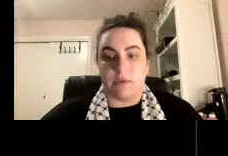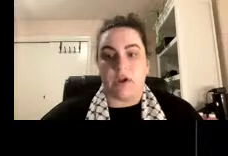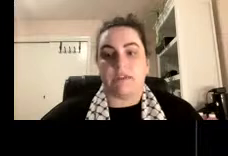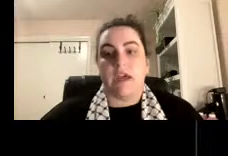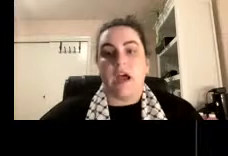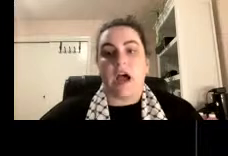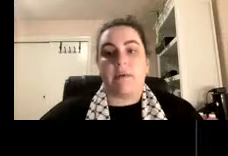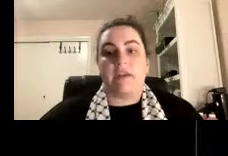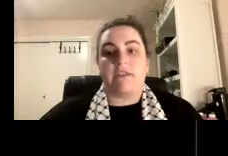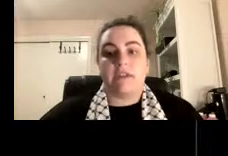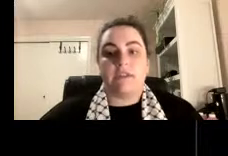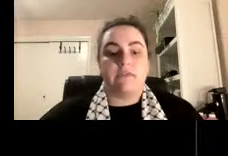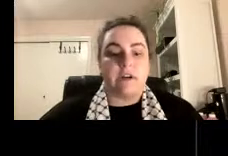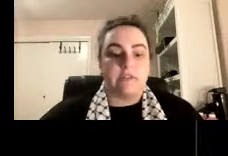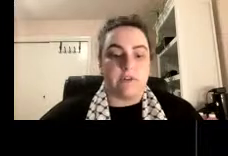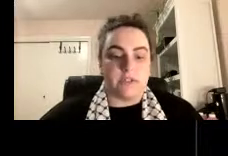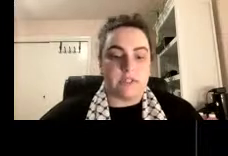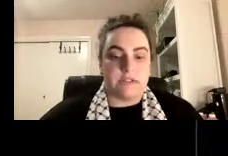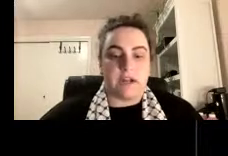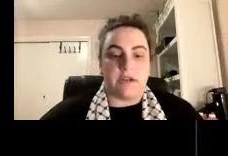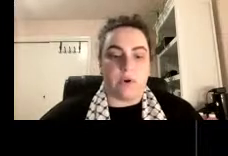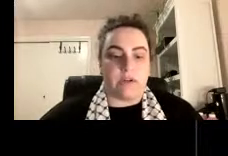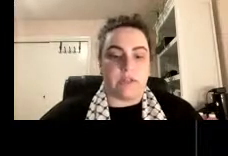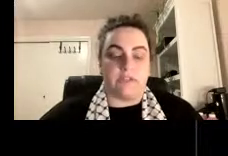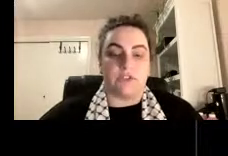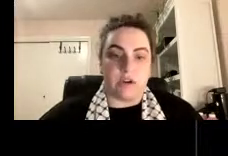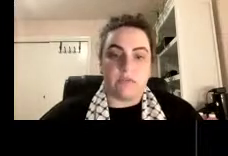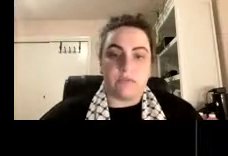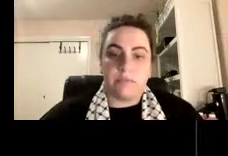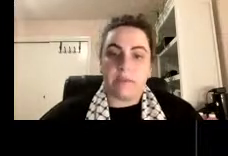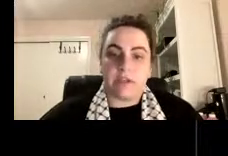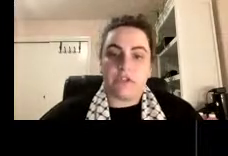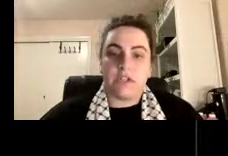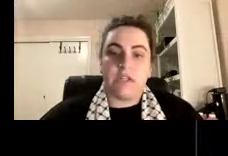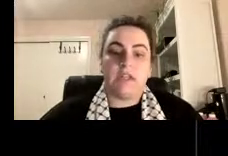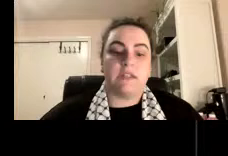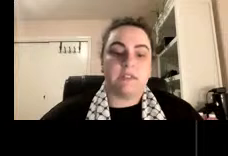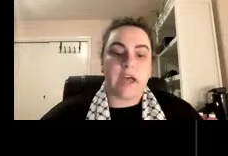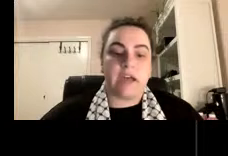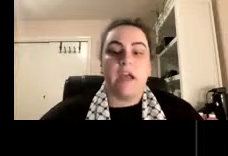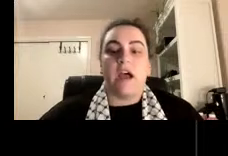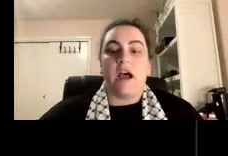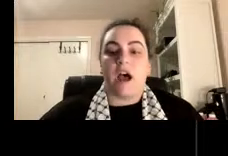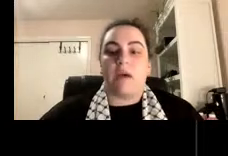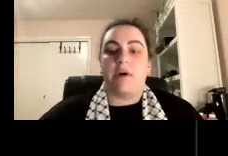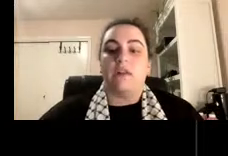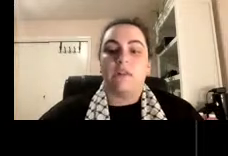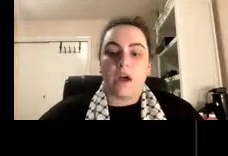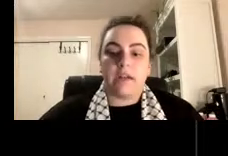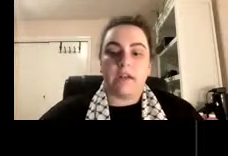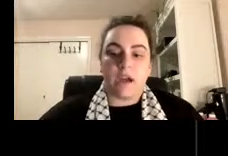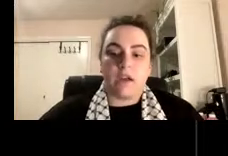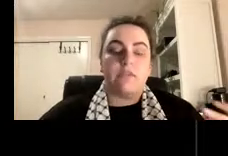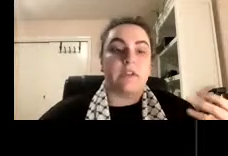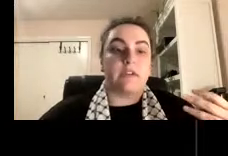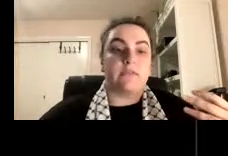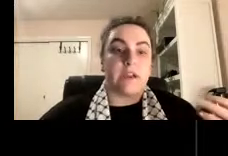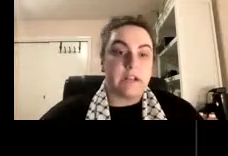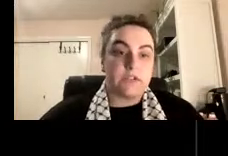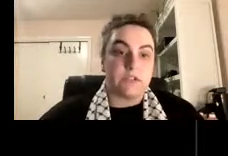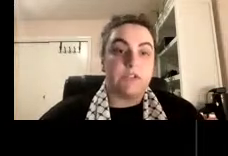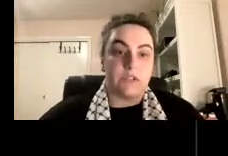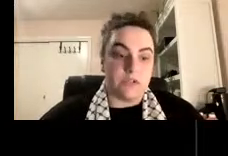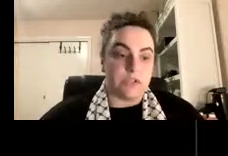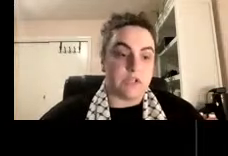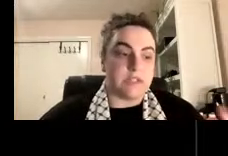Israel bonds? I think the very first thing that I want to like start by mentioning is that a lot of